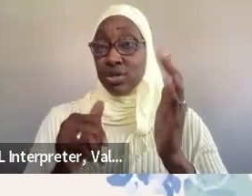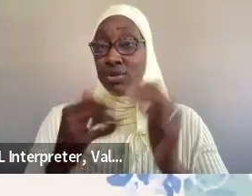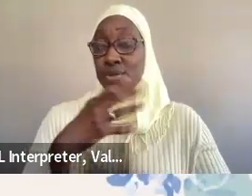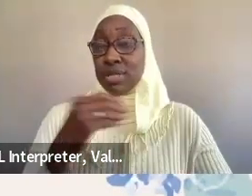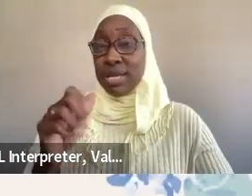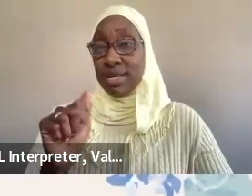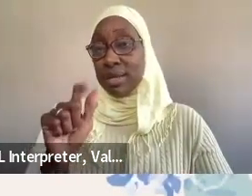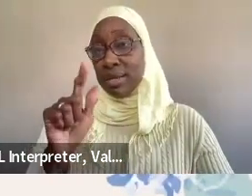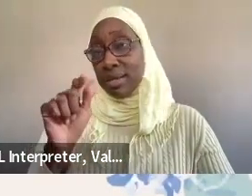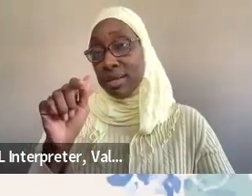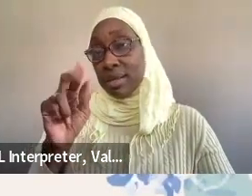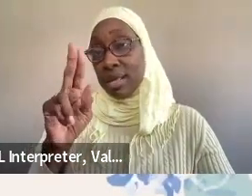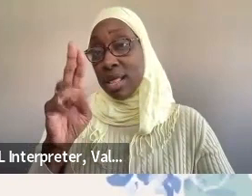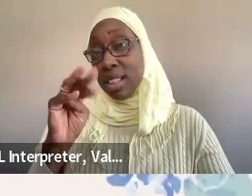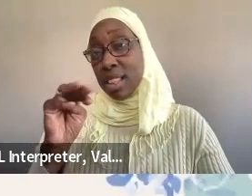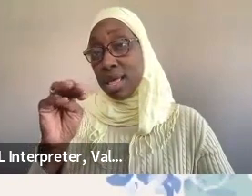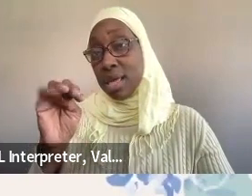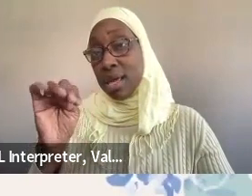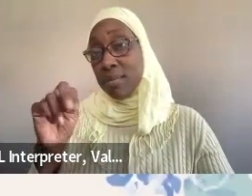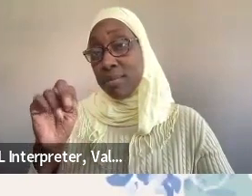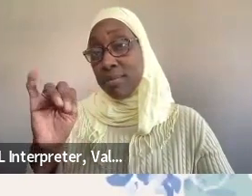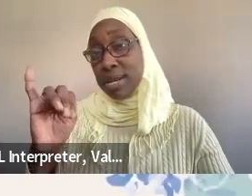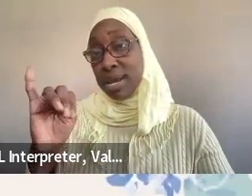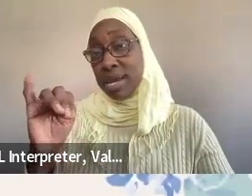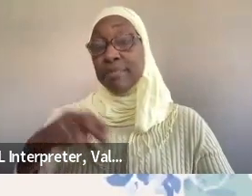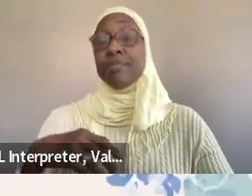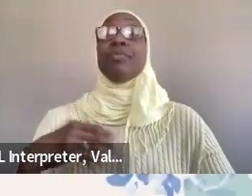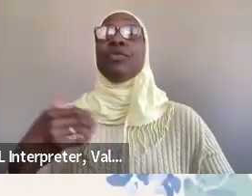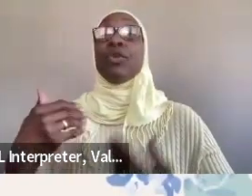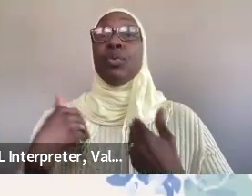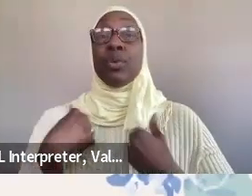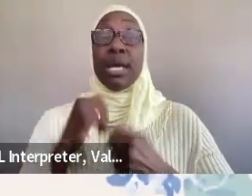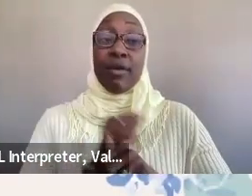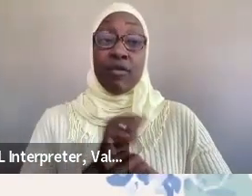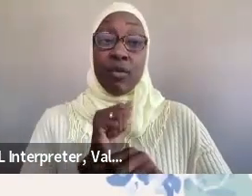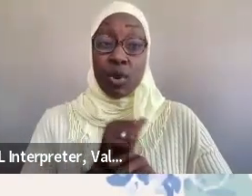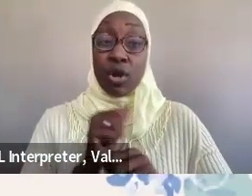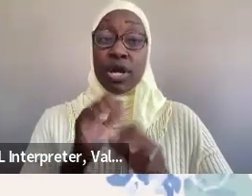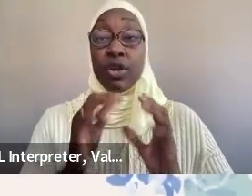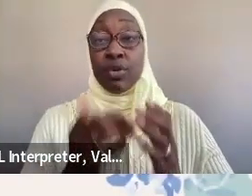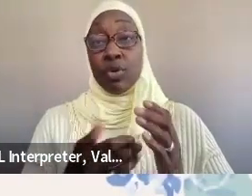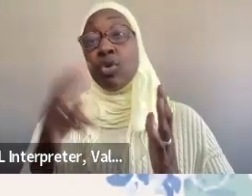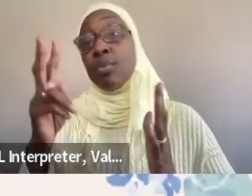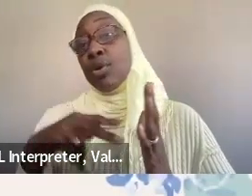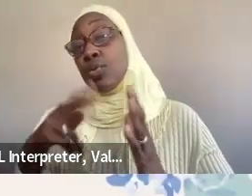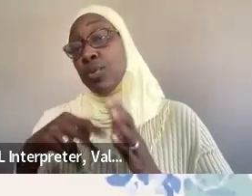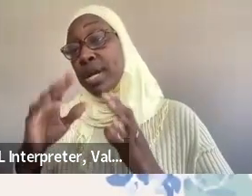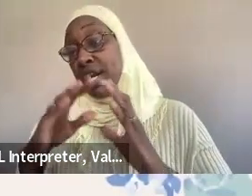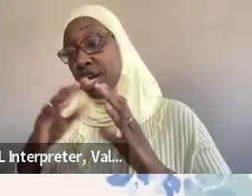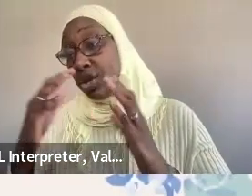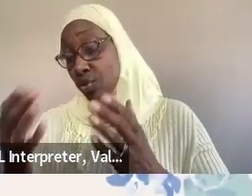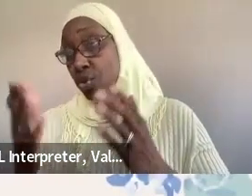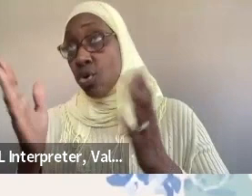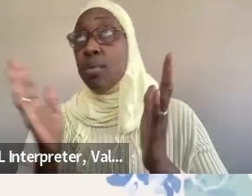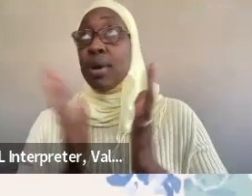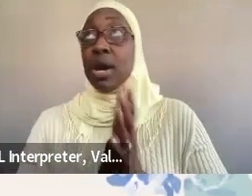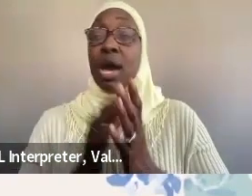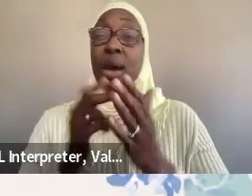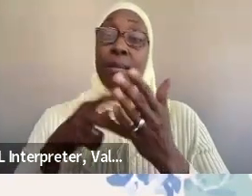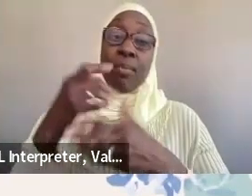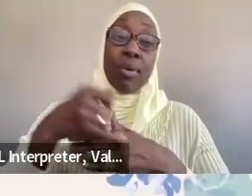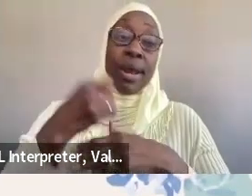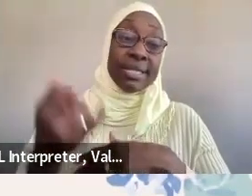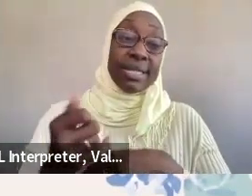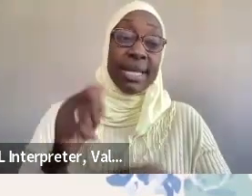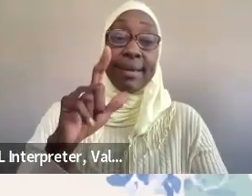a working group for disability studies, there's a reading group for disability studies, there's Project Let's, which